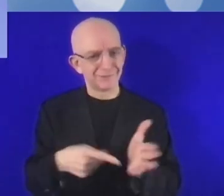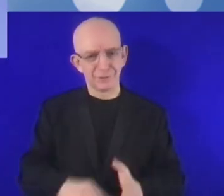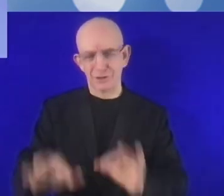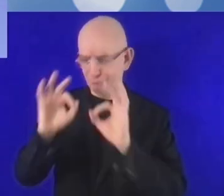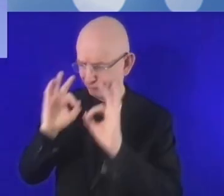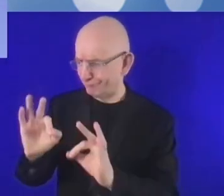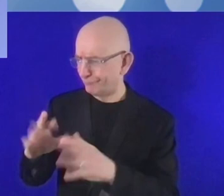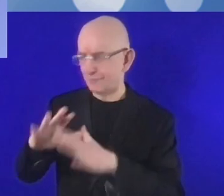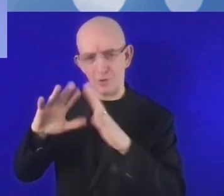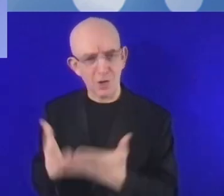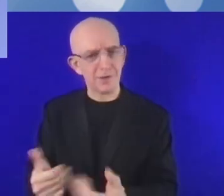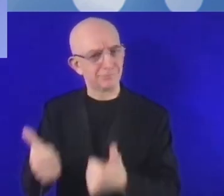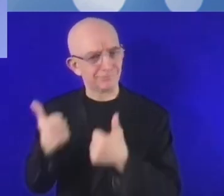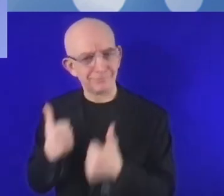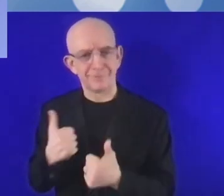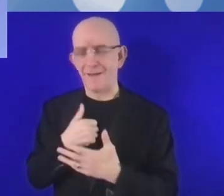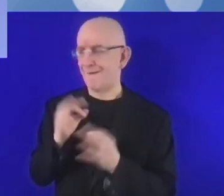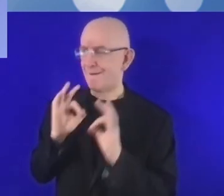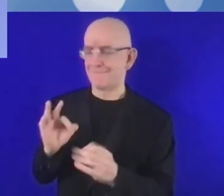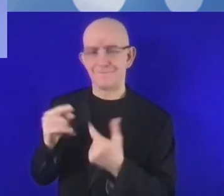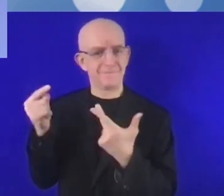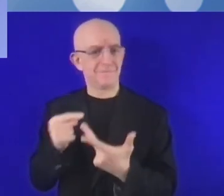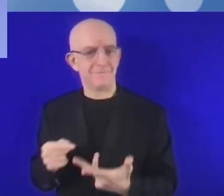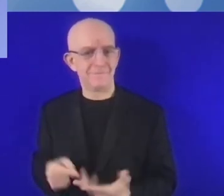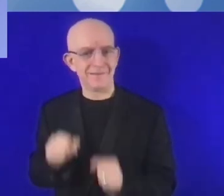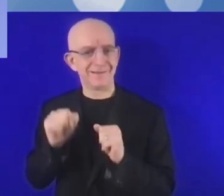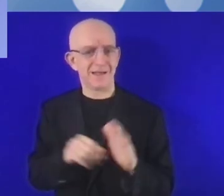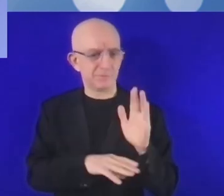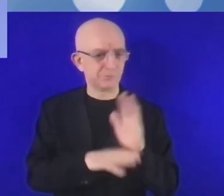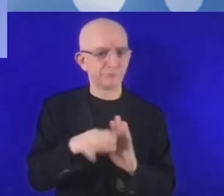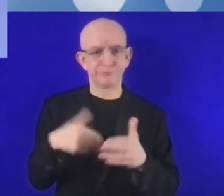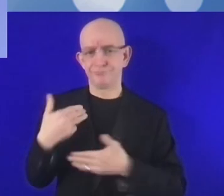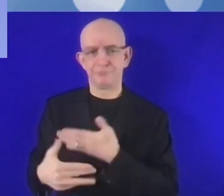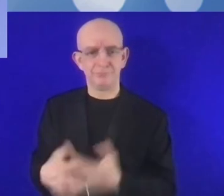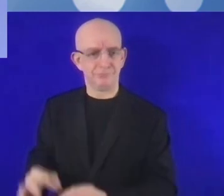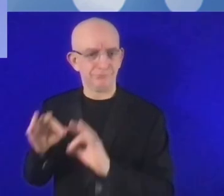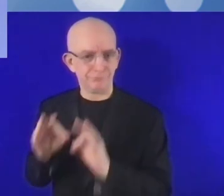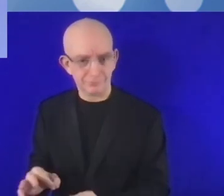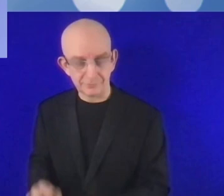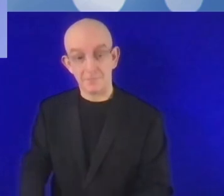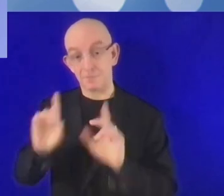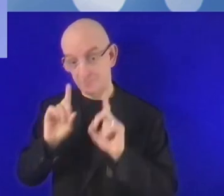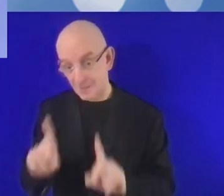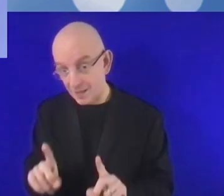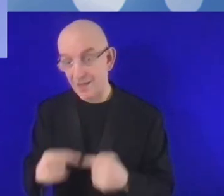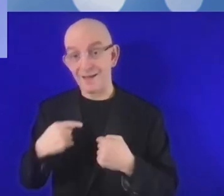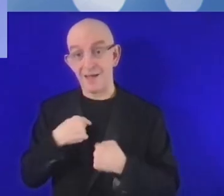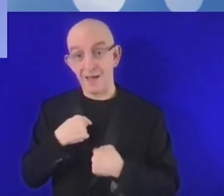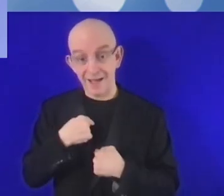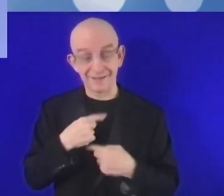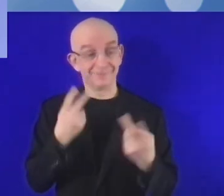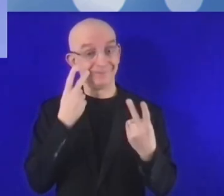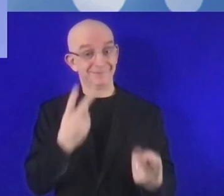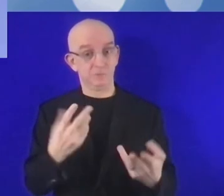help us on our path. In fact, I believe we must get that right, because this human fine-tuning